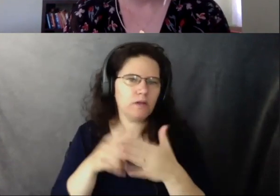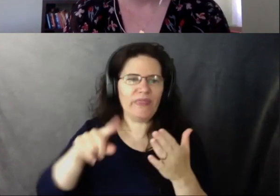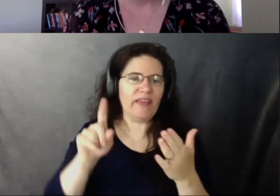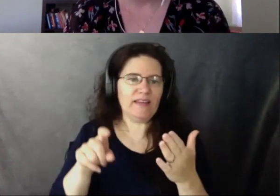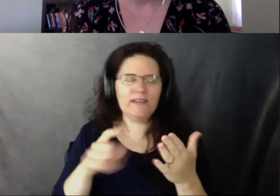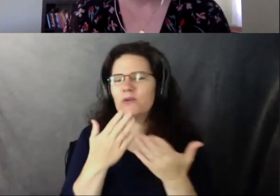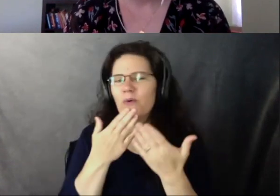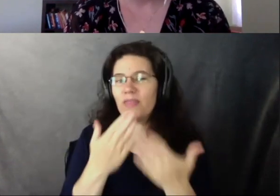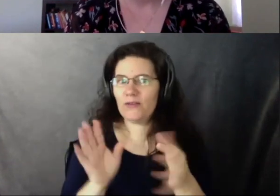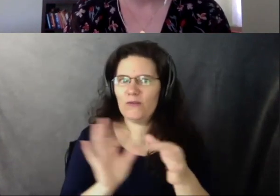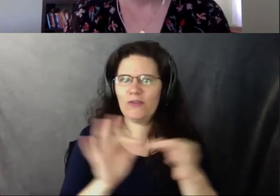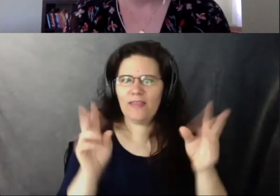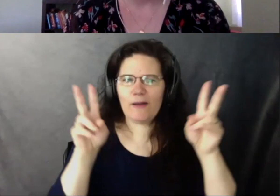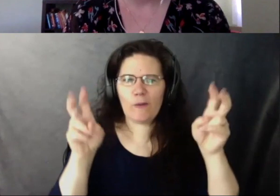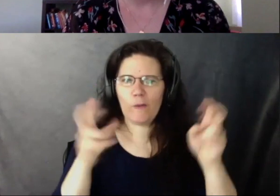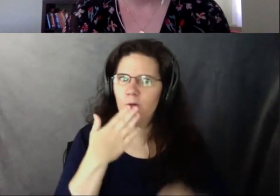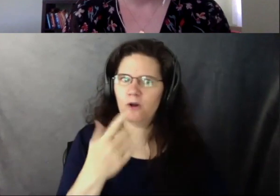for bringing that up.